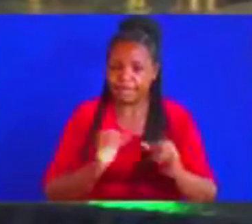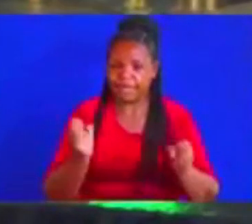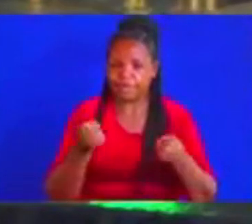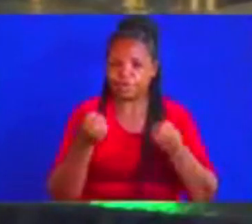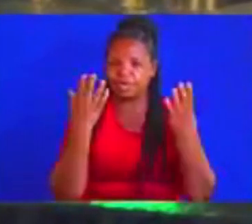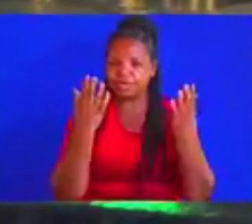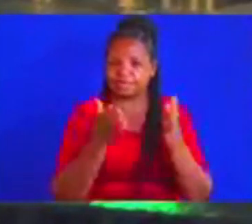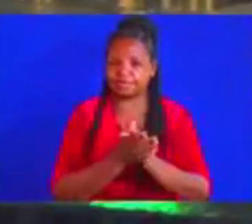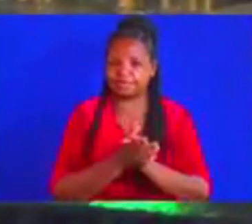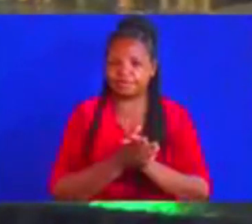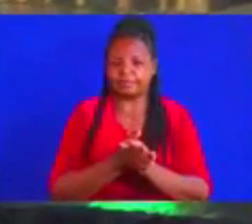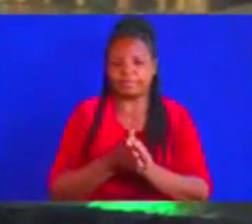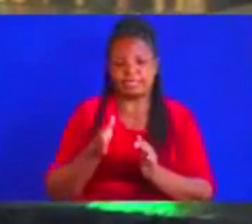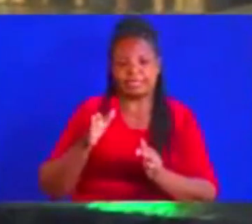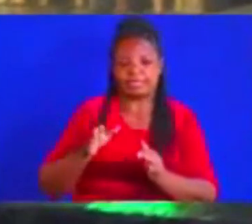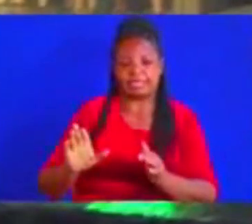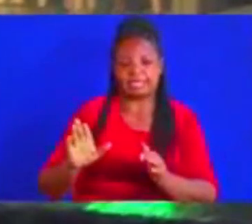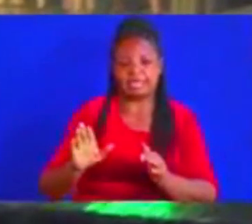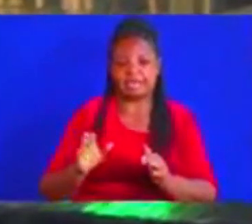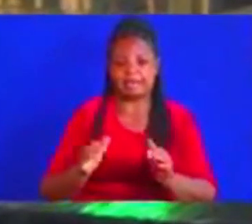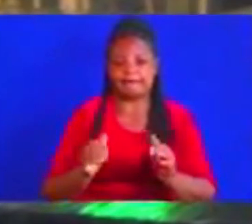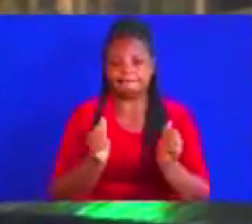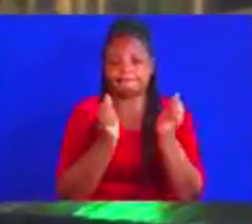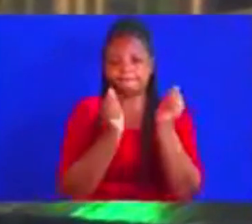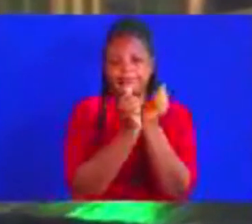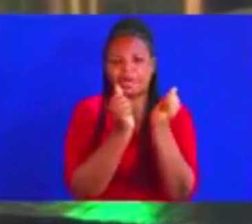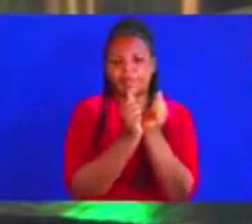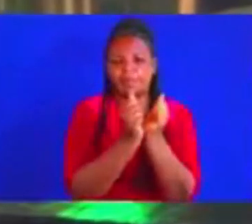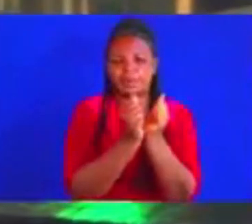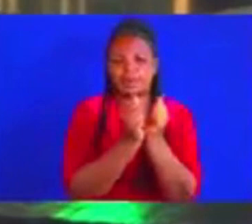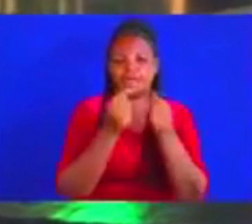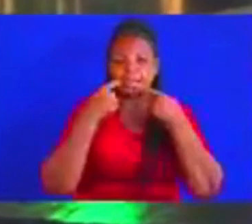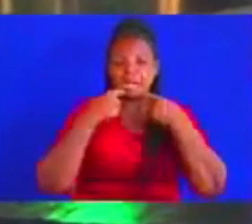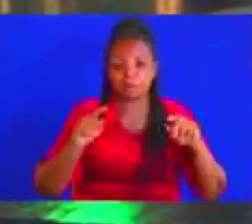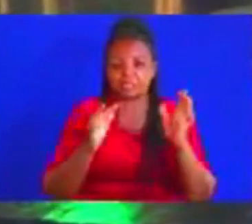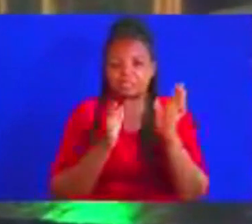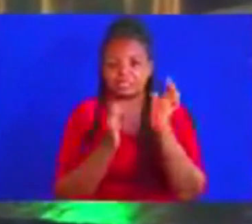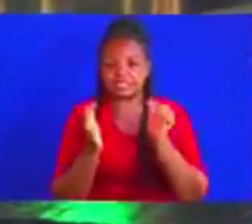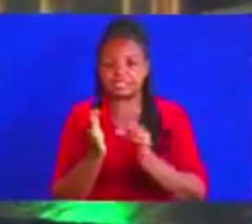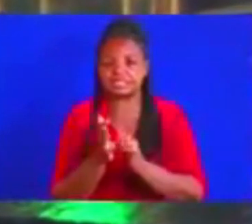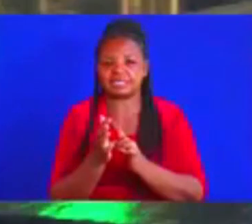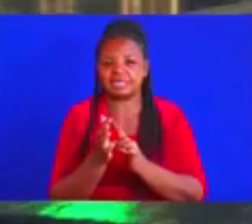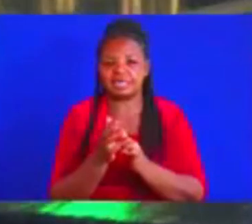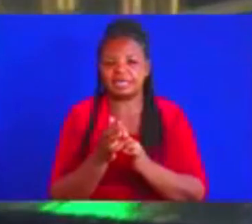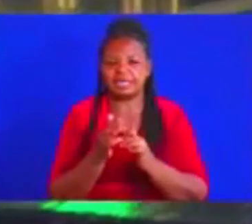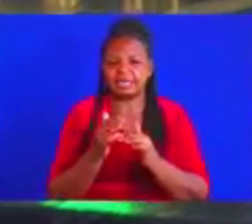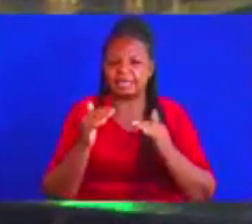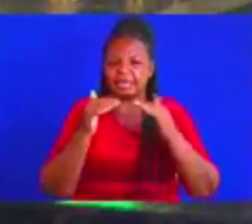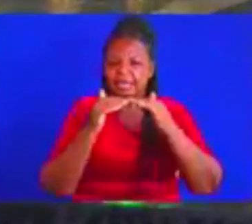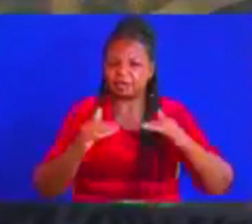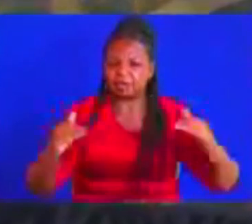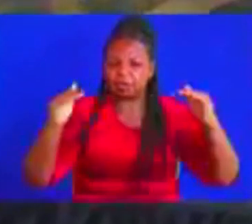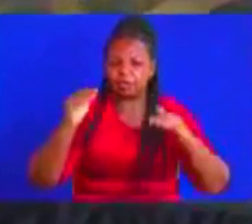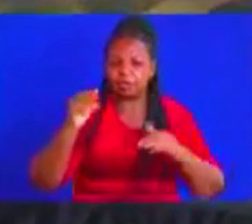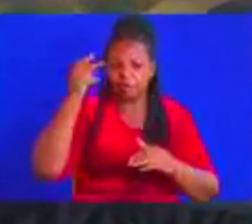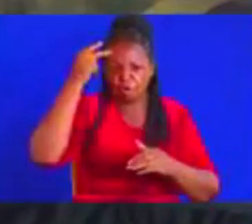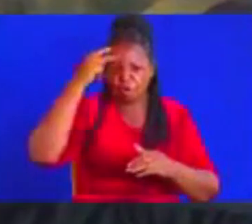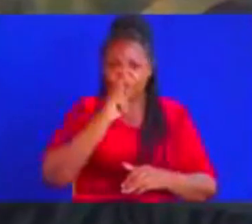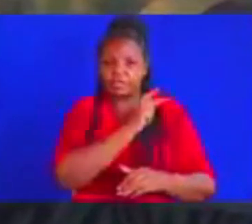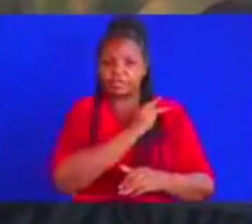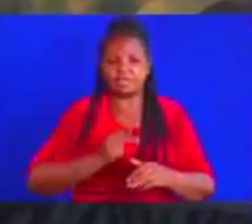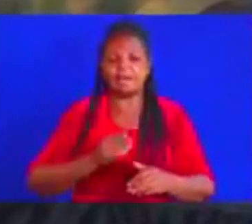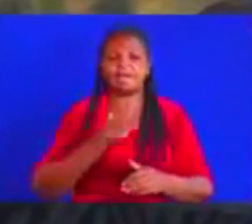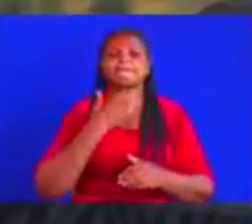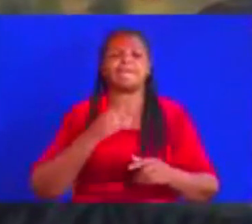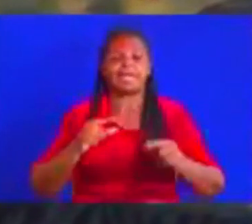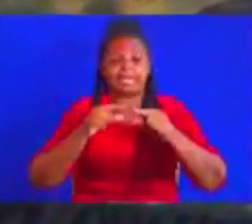Hallelujah. And here is Paul, having met Jesus, having done so well for the kingdom, he says, my greatest desire